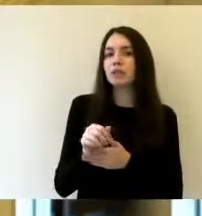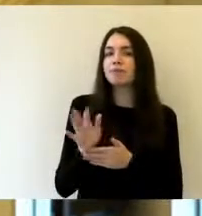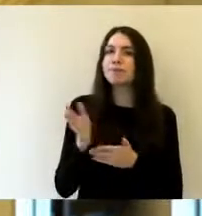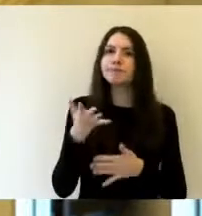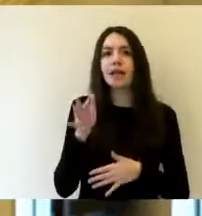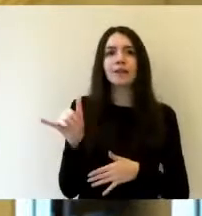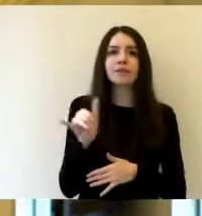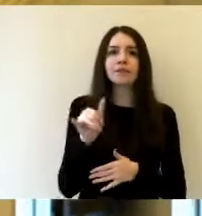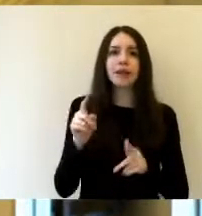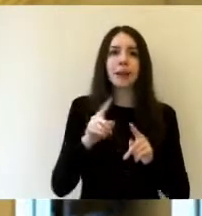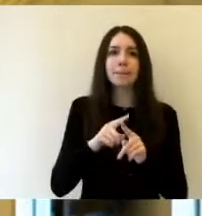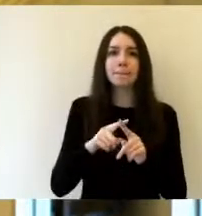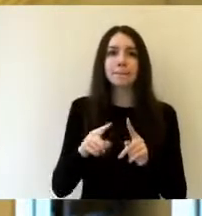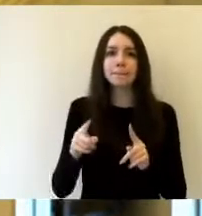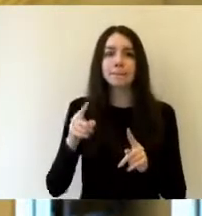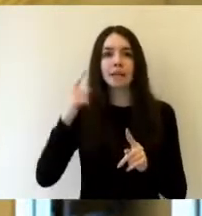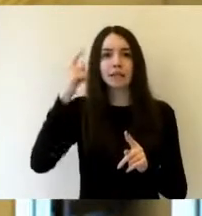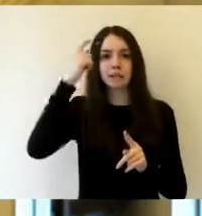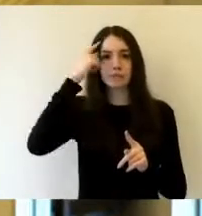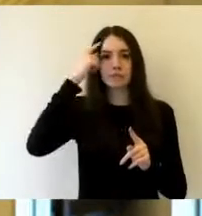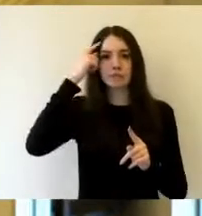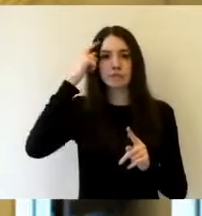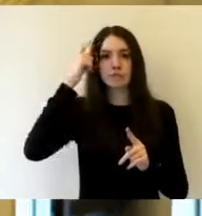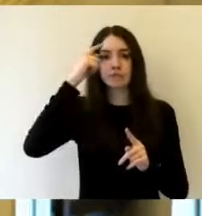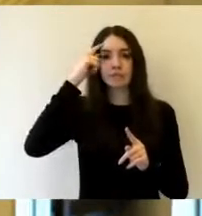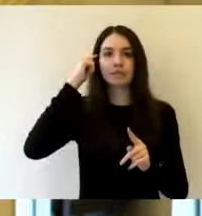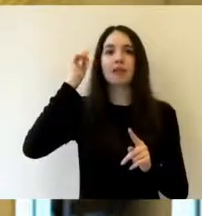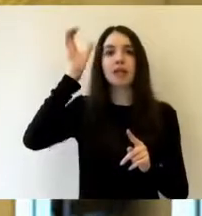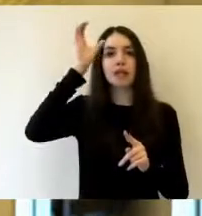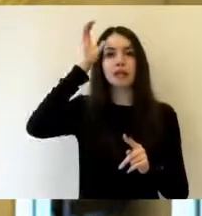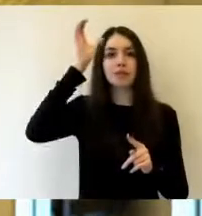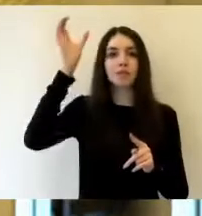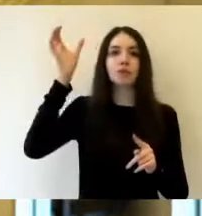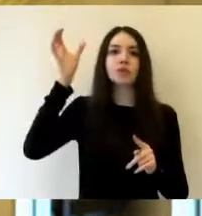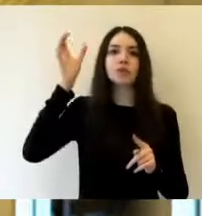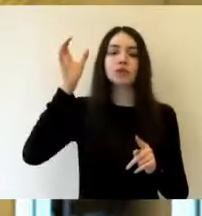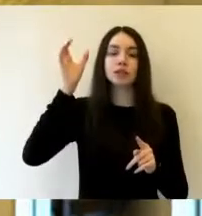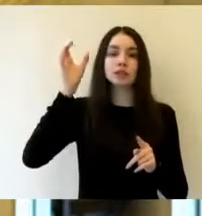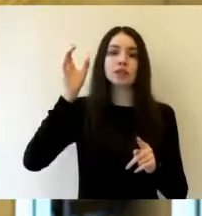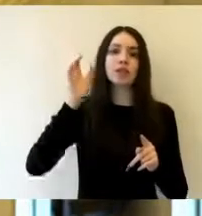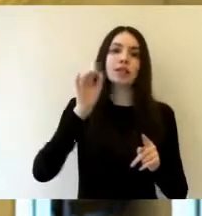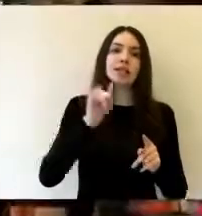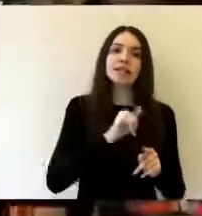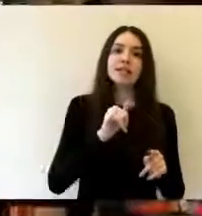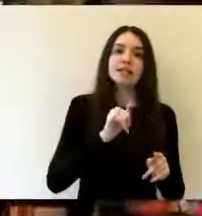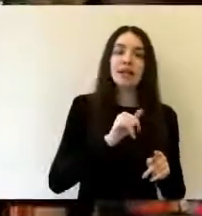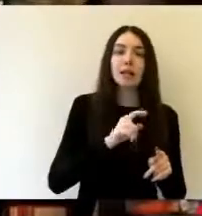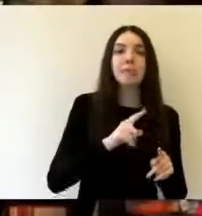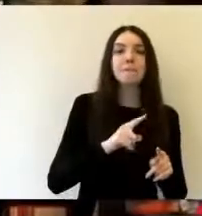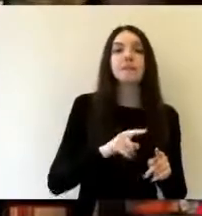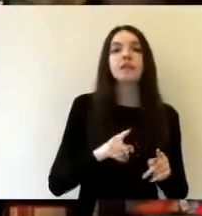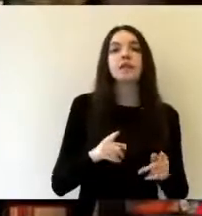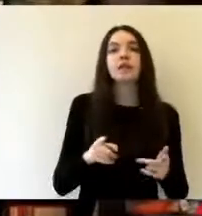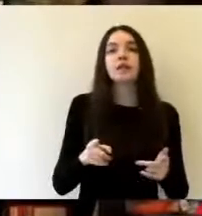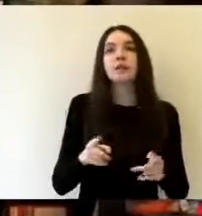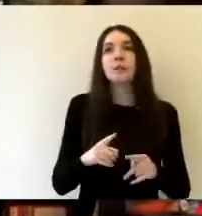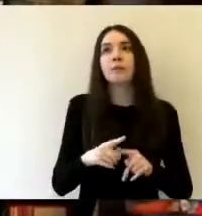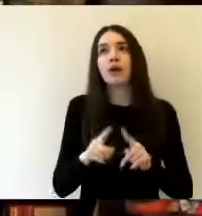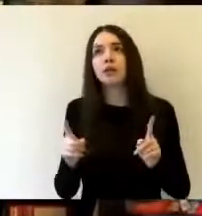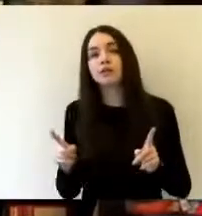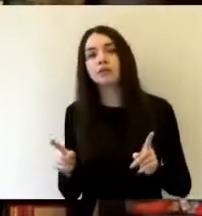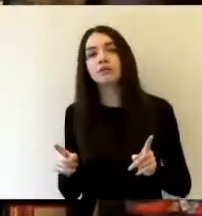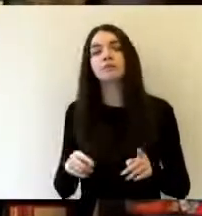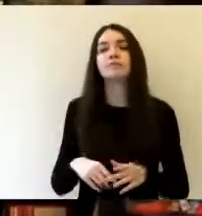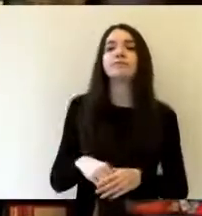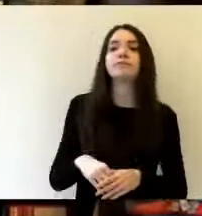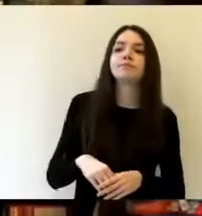Stone carving, wood carving, they are conceptually the same in that you're taking stuff away or creating negative space. But I guess I really should say